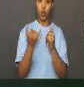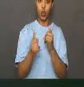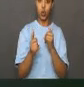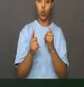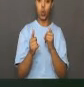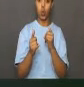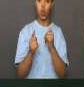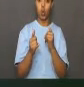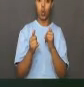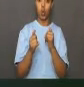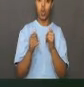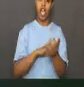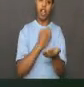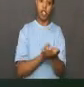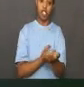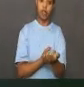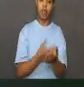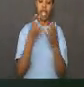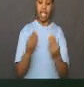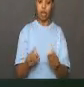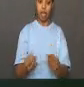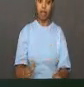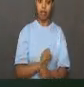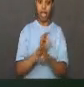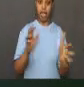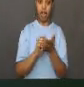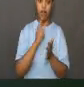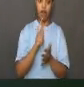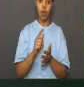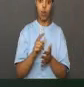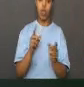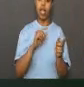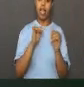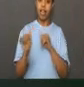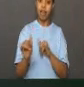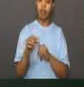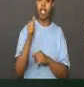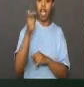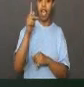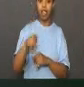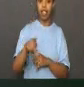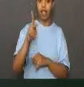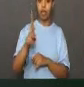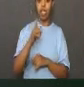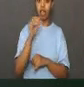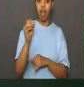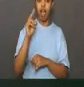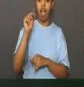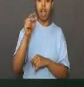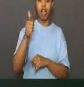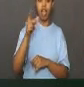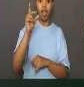energy is released step by step as ATP and